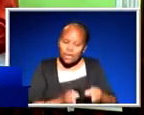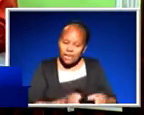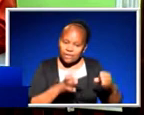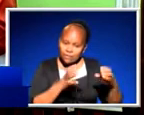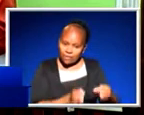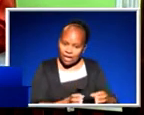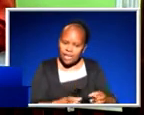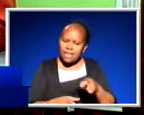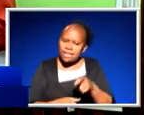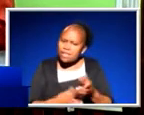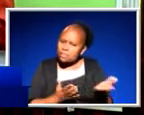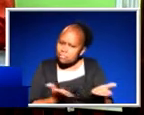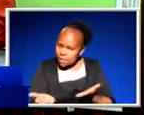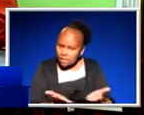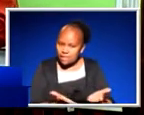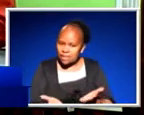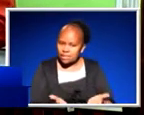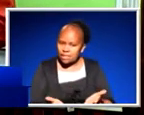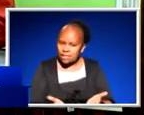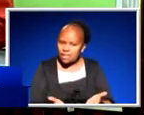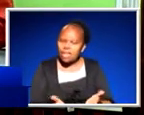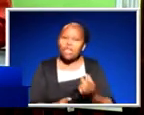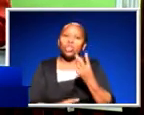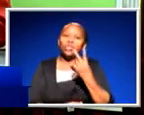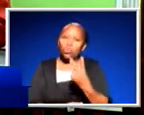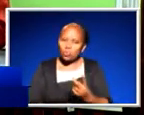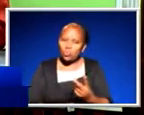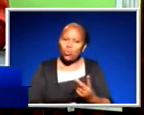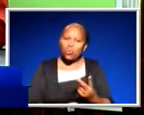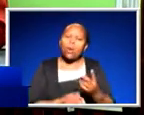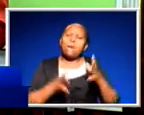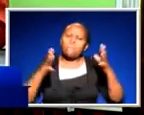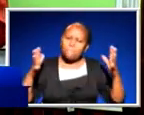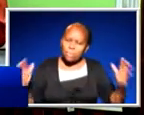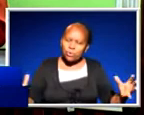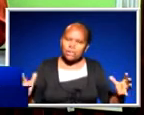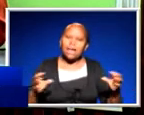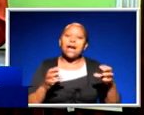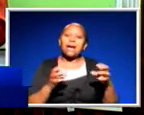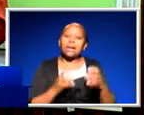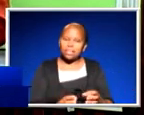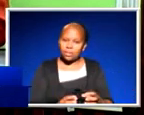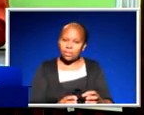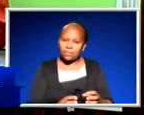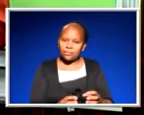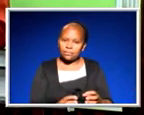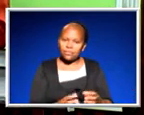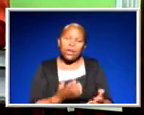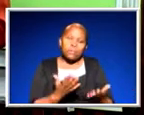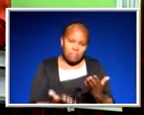classify these businesses in two broad categories,